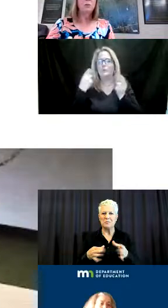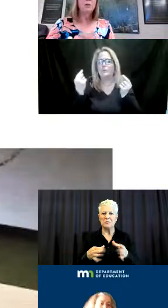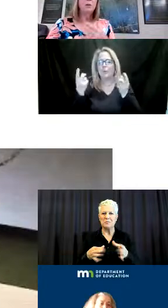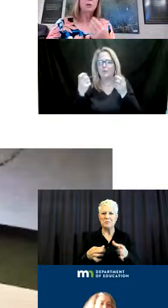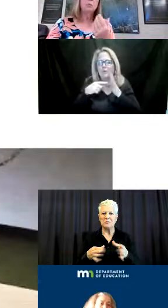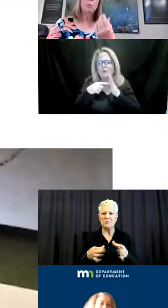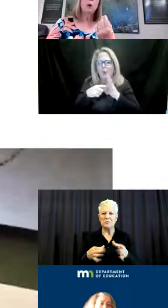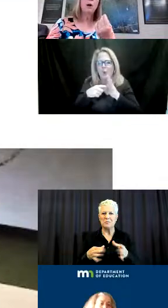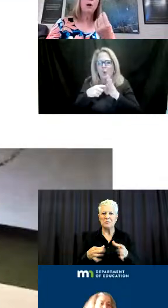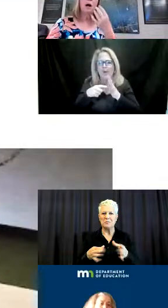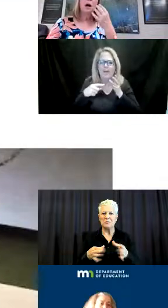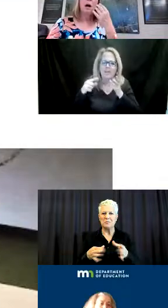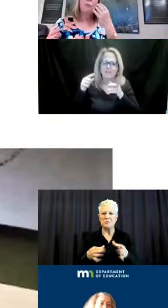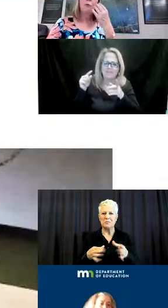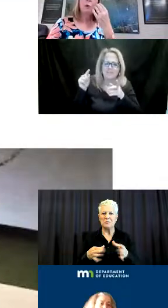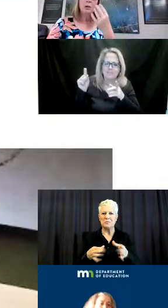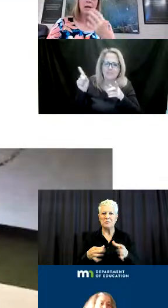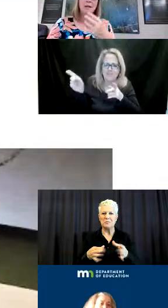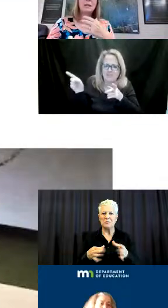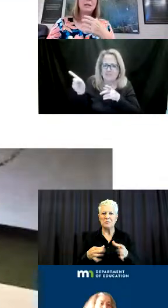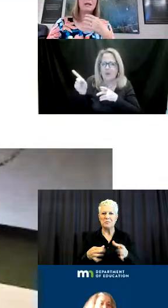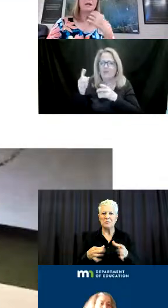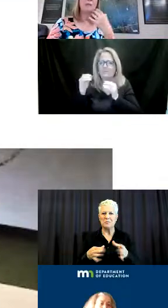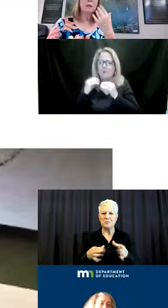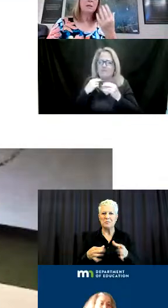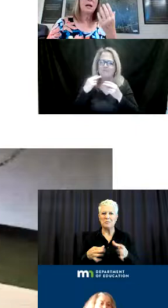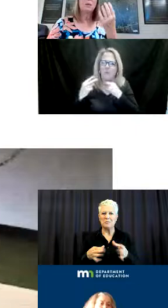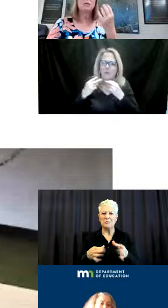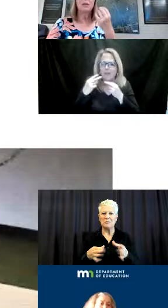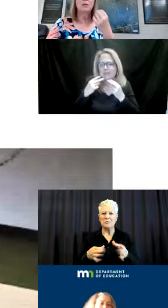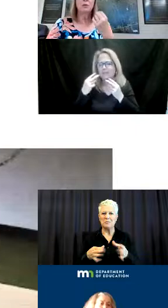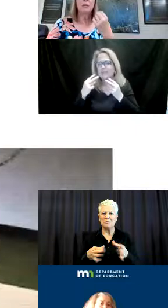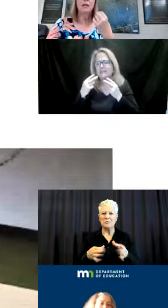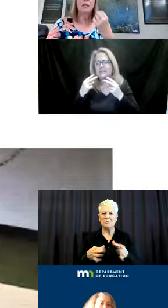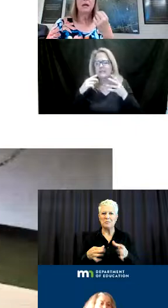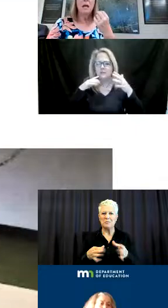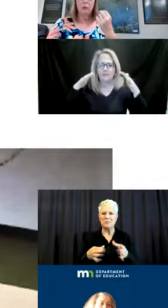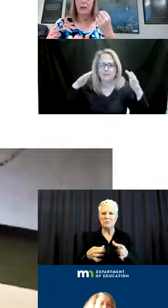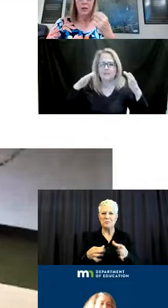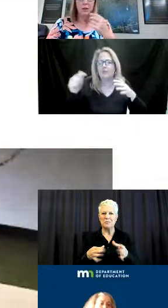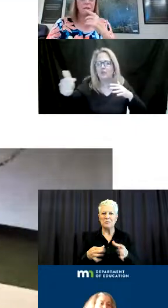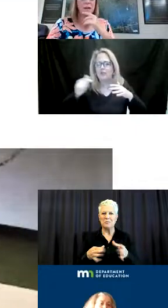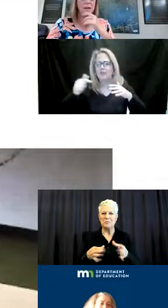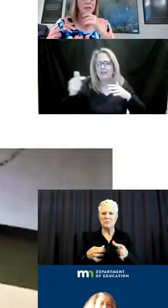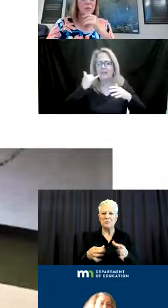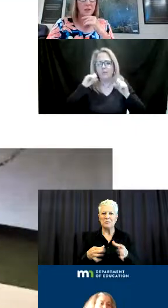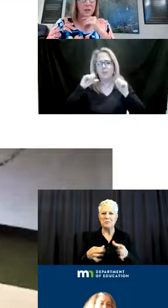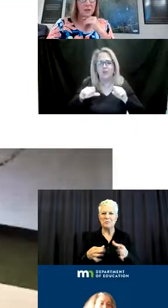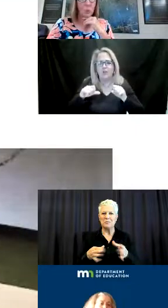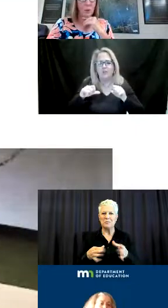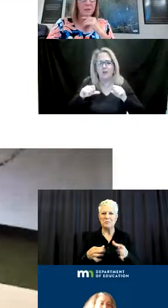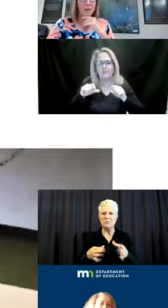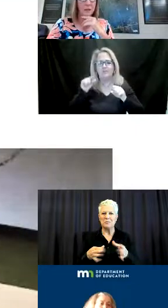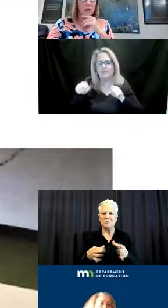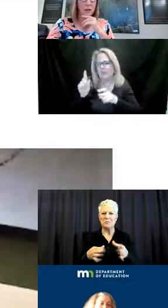show, this one is a little more vocalizing and emitting sounds and turn taking. If we could just take, this one is